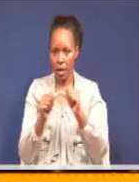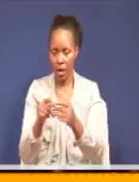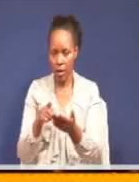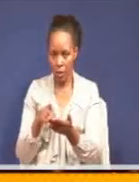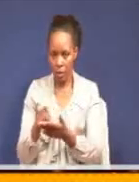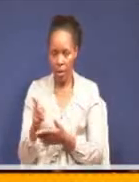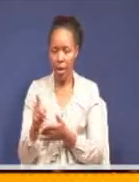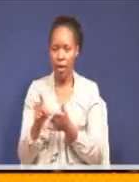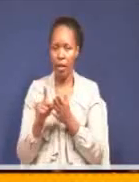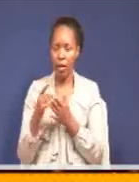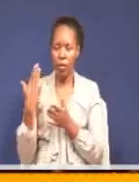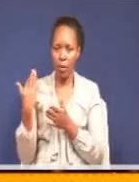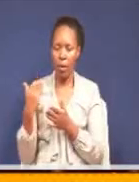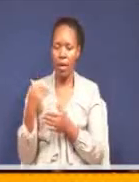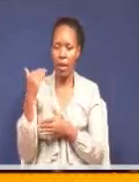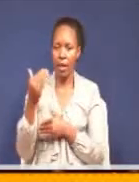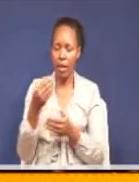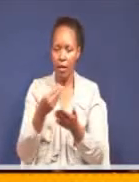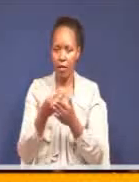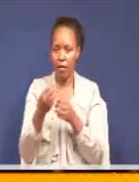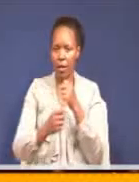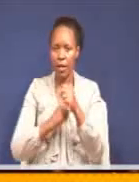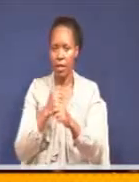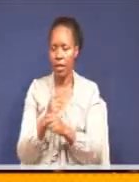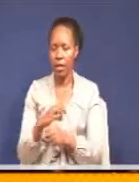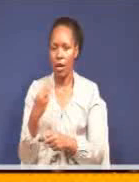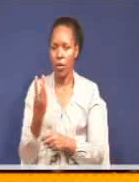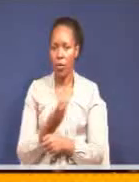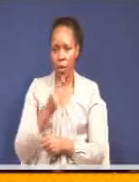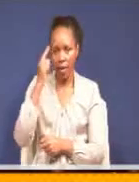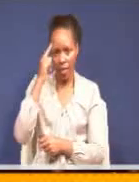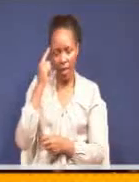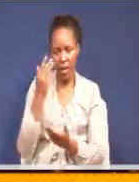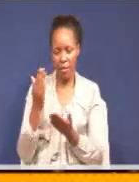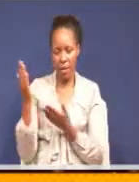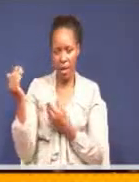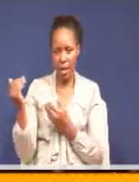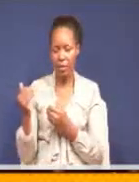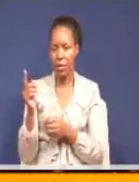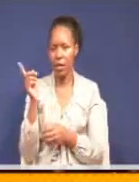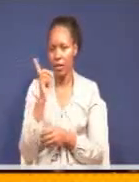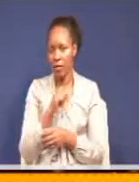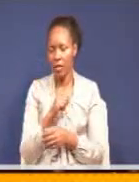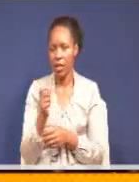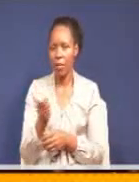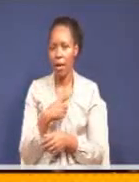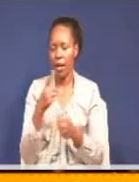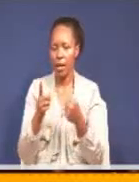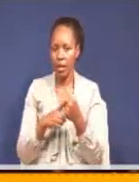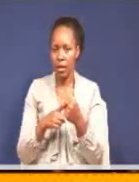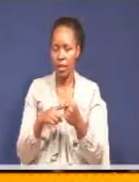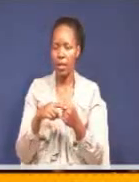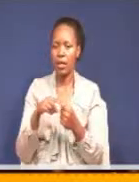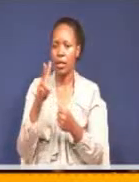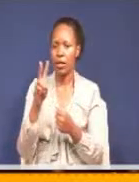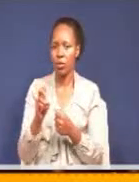bill in the next financial year. We therefore envisage completion of the project by June 30, 2024, subject to